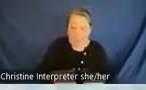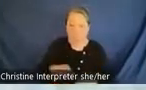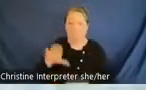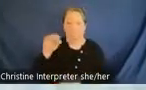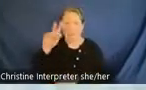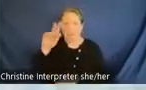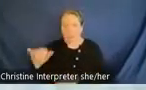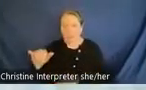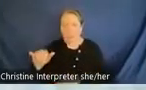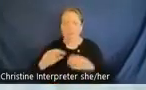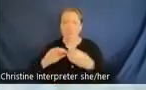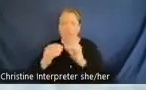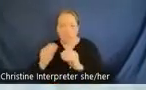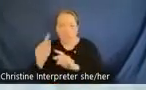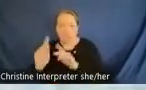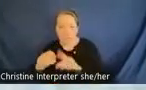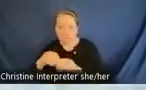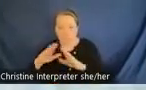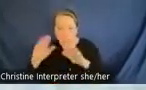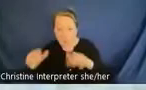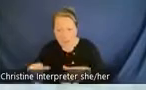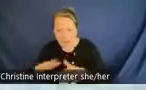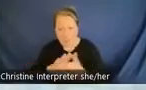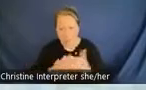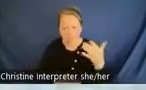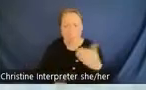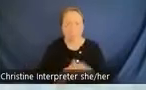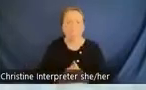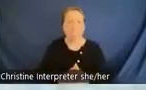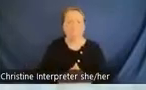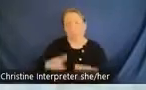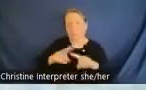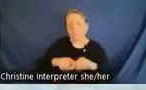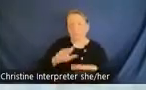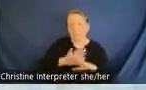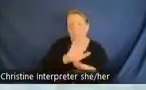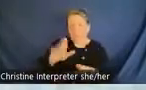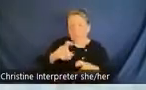household, and depending on someone's need with